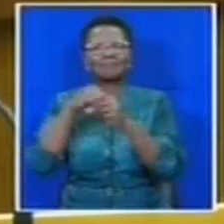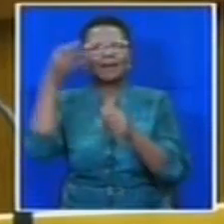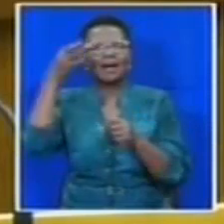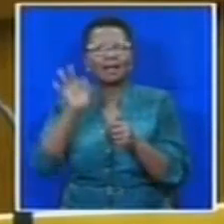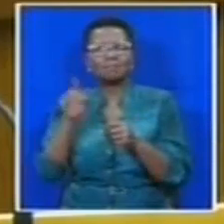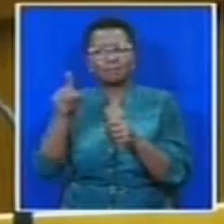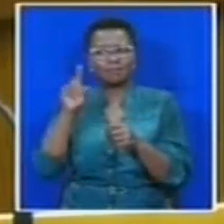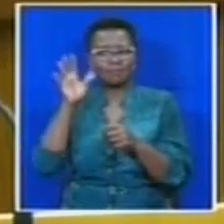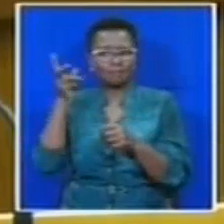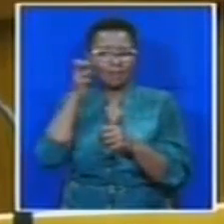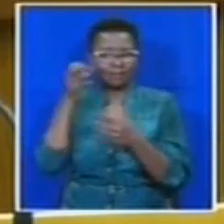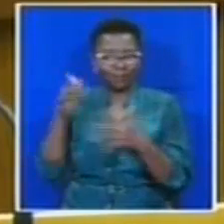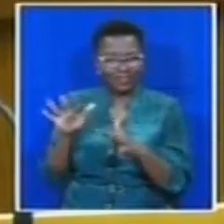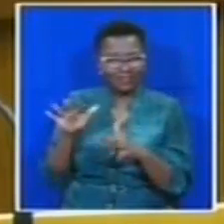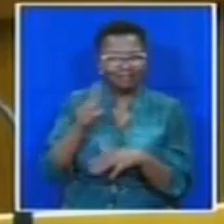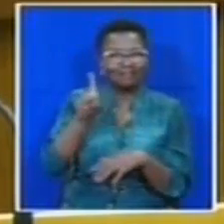of that.